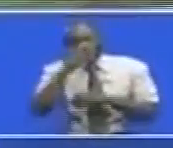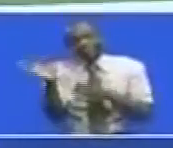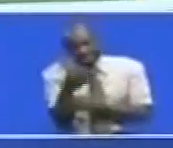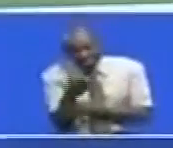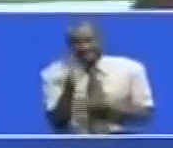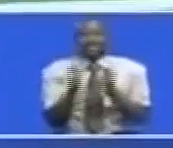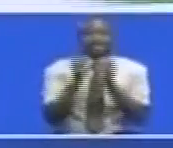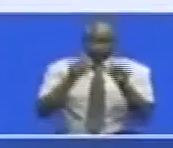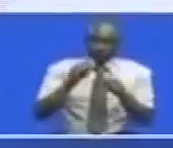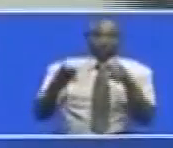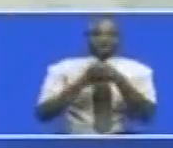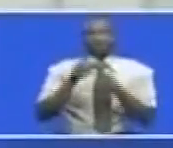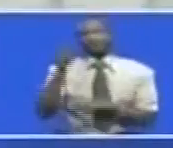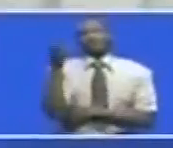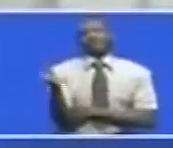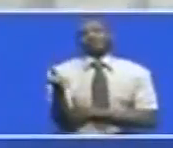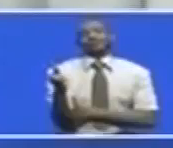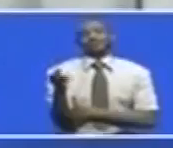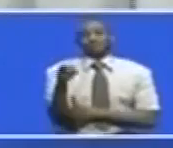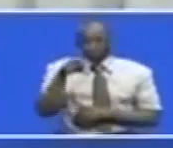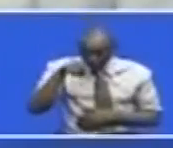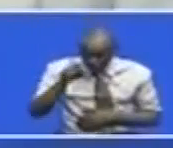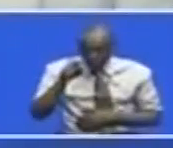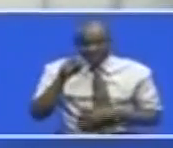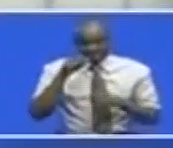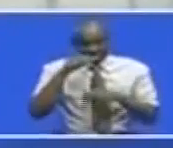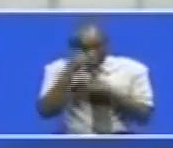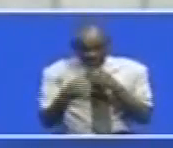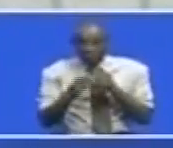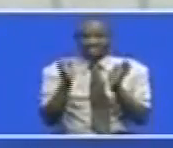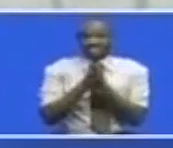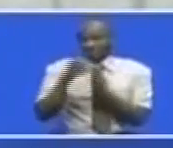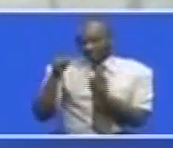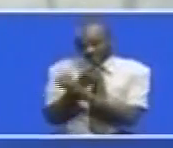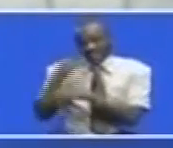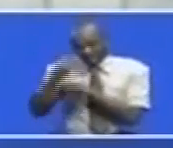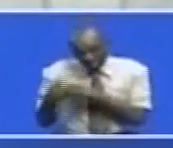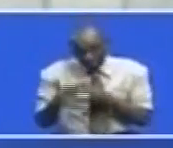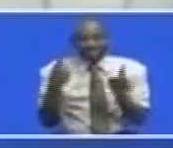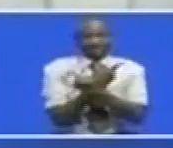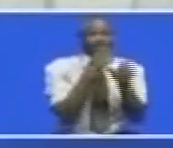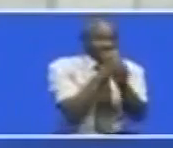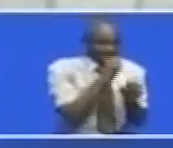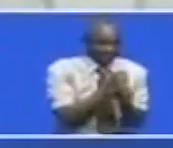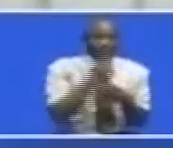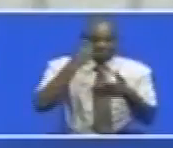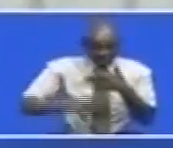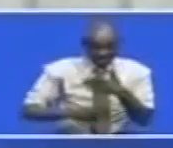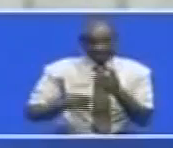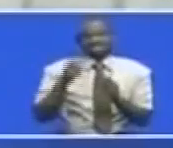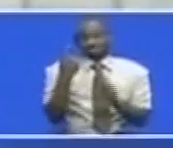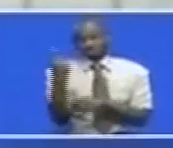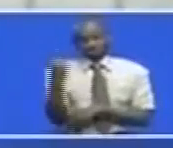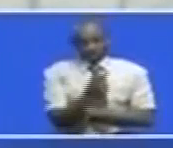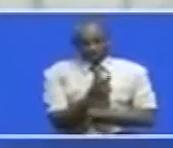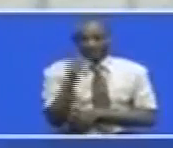Thursday at 9 a.m. So for that value that we give to the counties, for that value that we give to the organizations, we charge a monthly fee. So